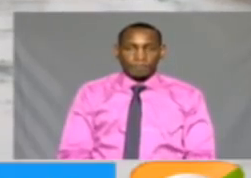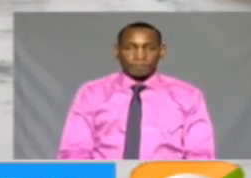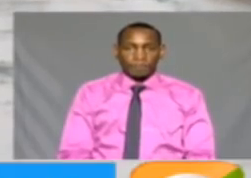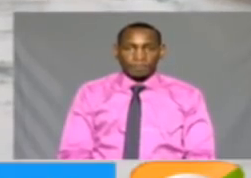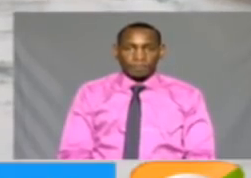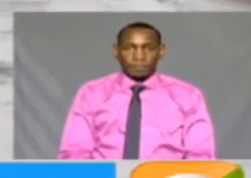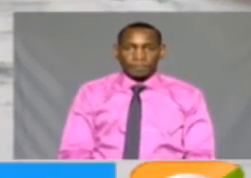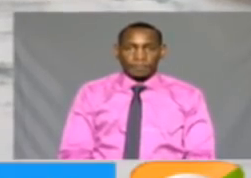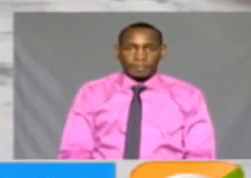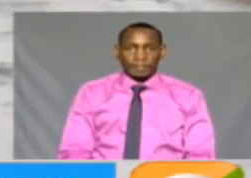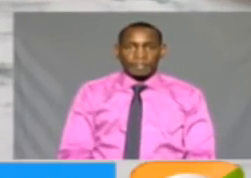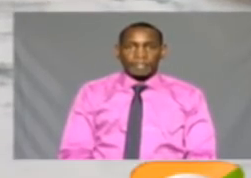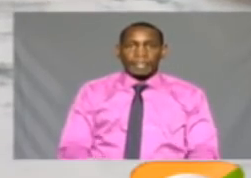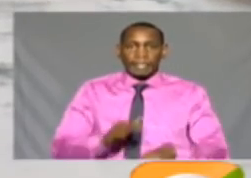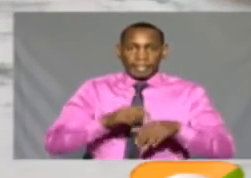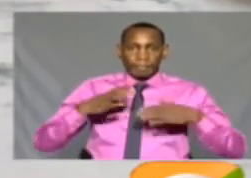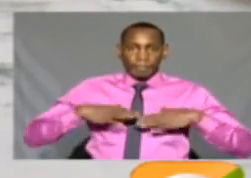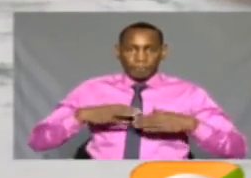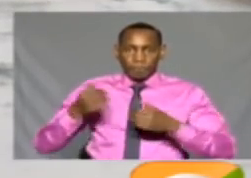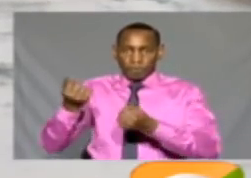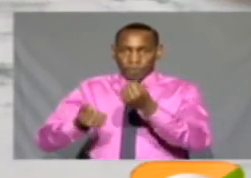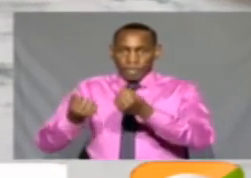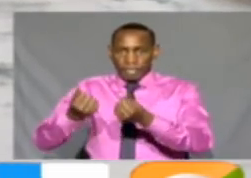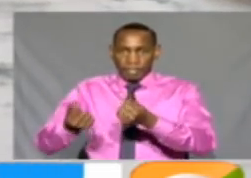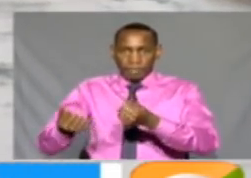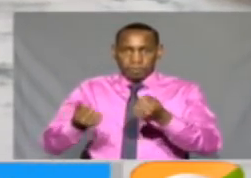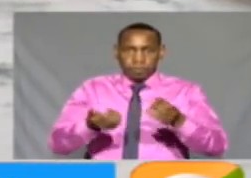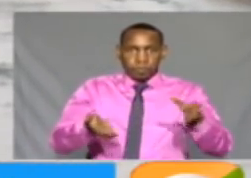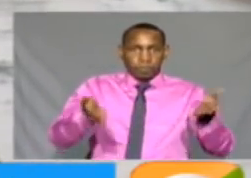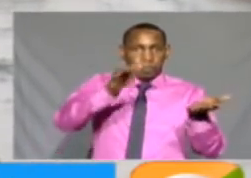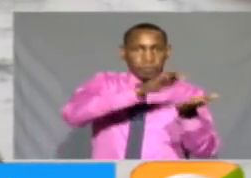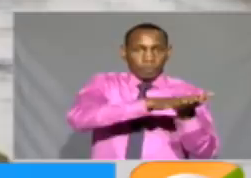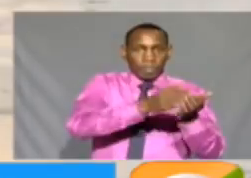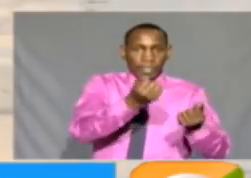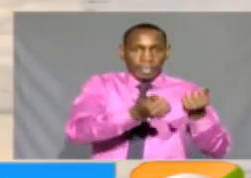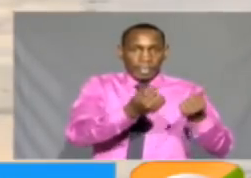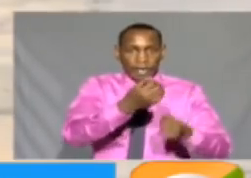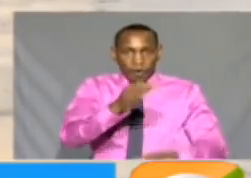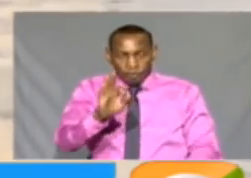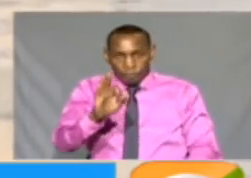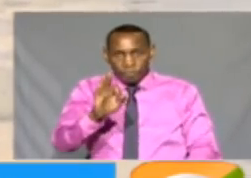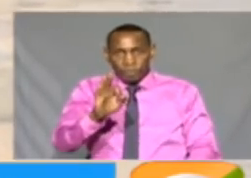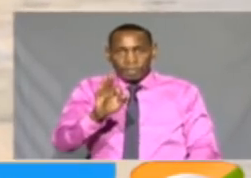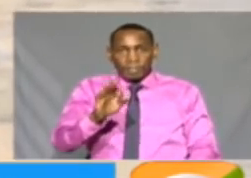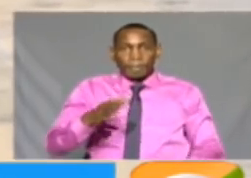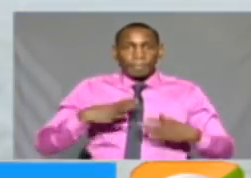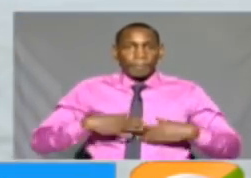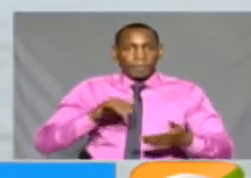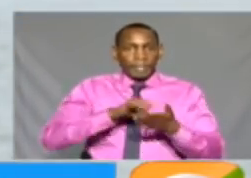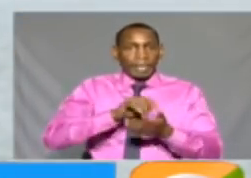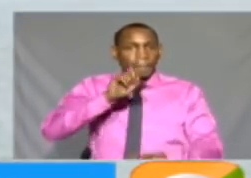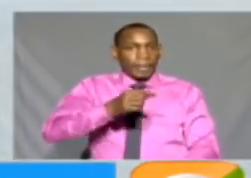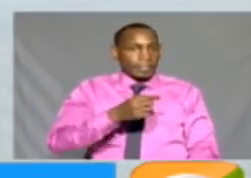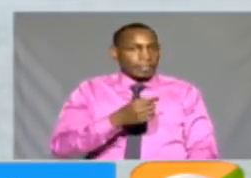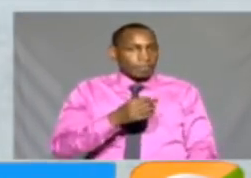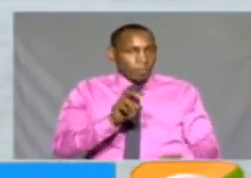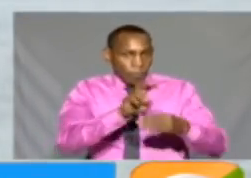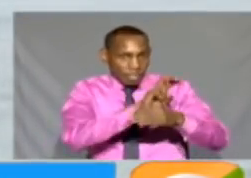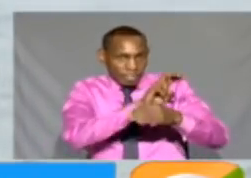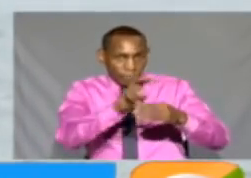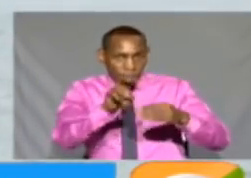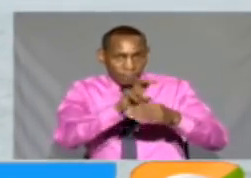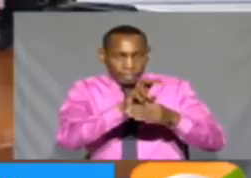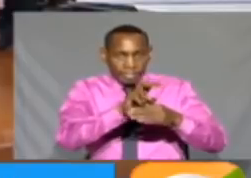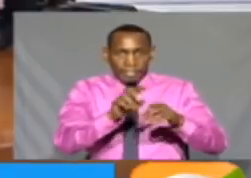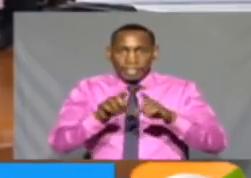I also need to make sure that because when people drive in, they're supposed to switch off cars, get out, and all of that. Do and they there do ought that? To be people who actually ensure that that happens. Those ones, I mean, on when the you're gangway. On an